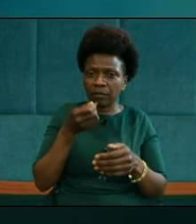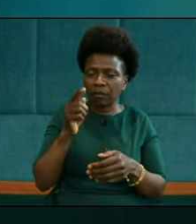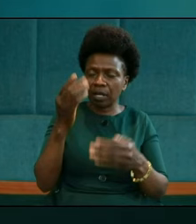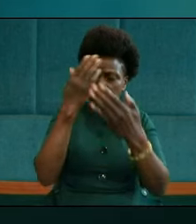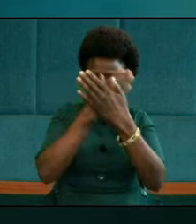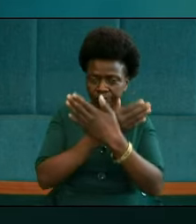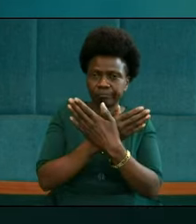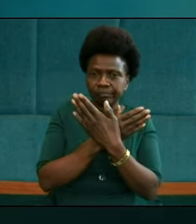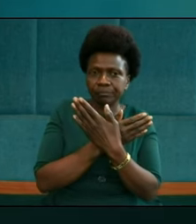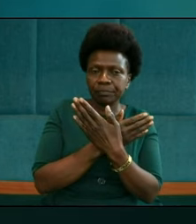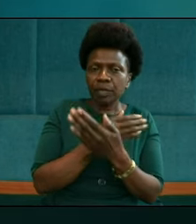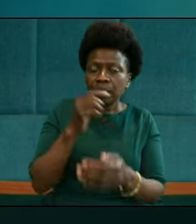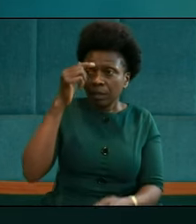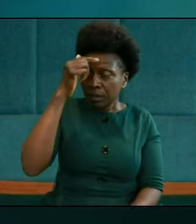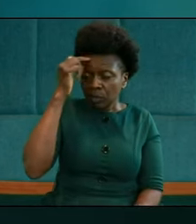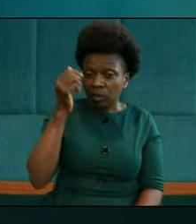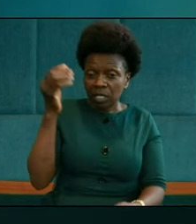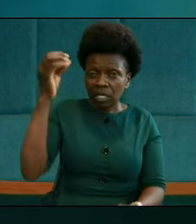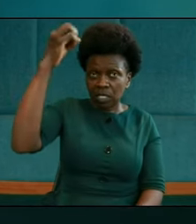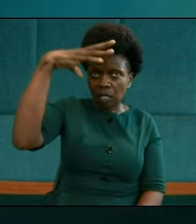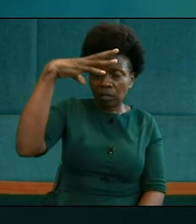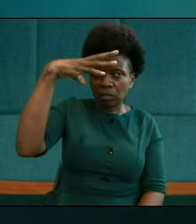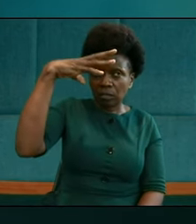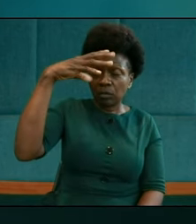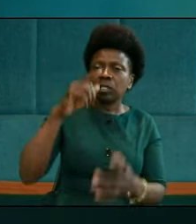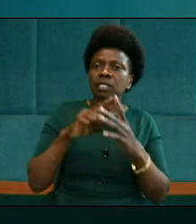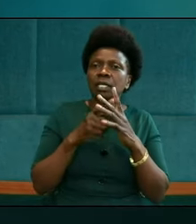night because the sun had set.